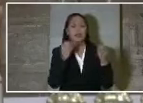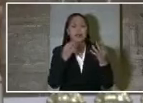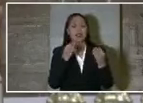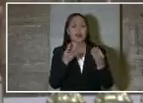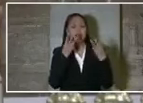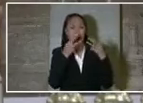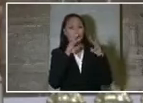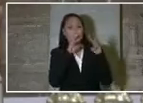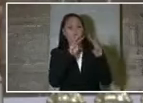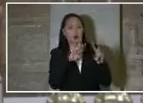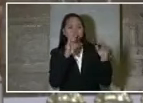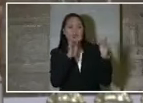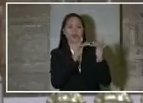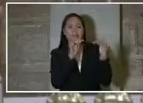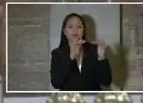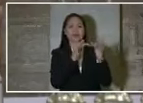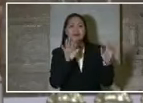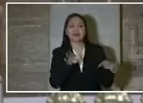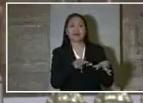noong online mass.